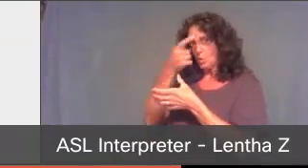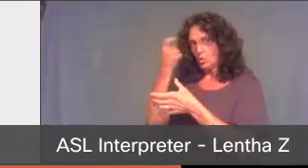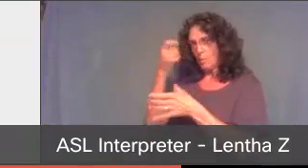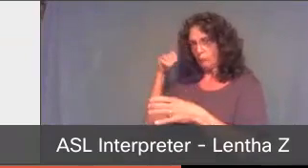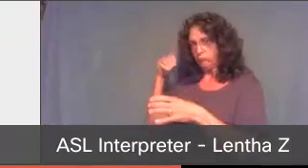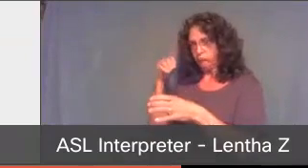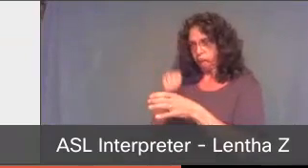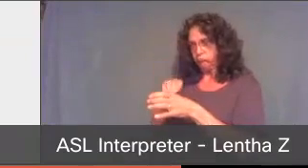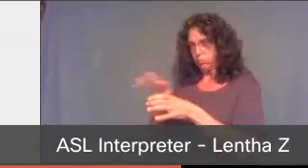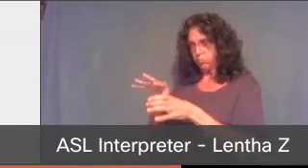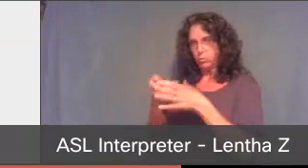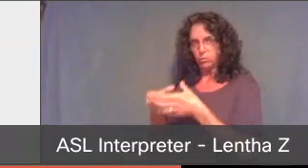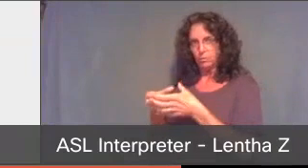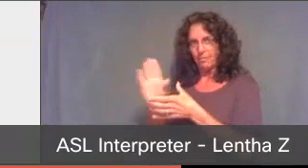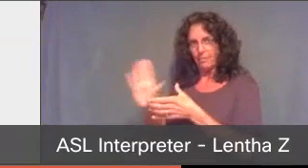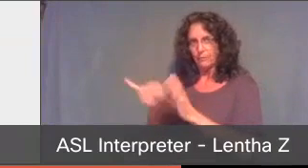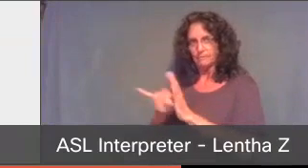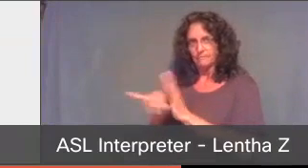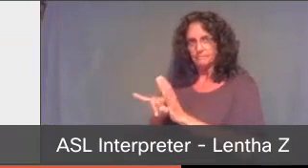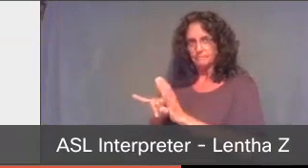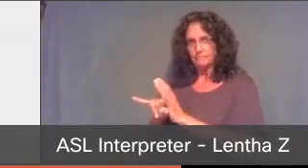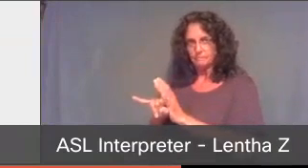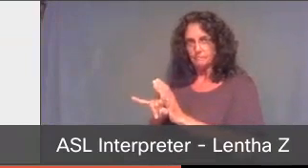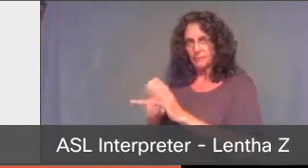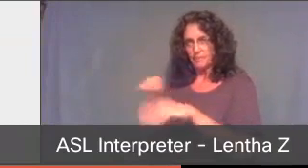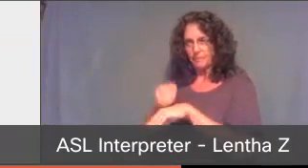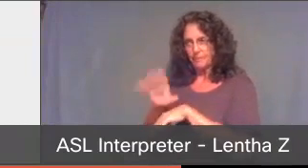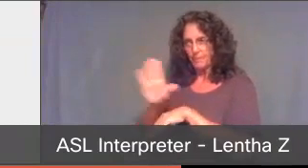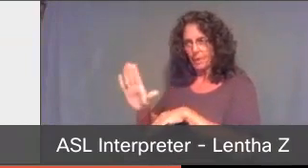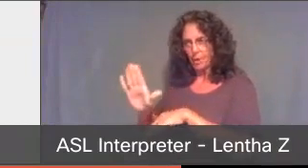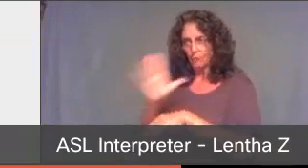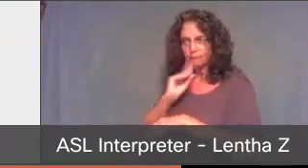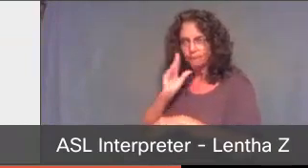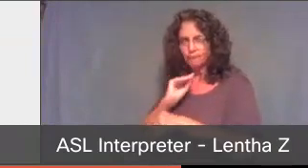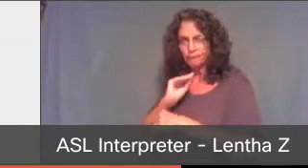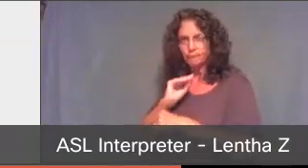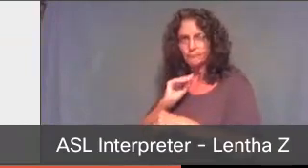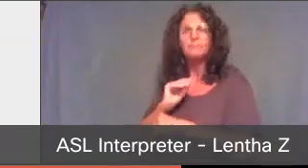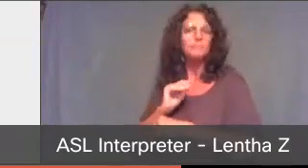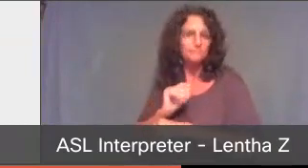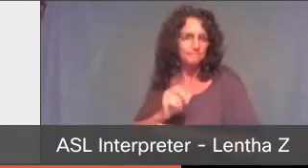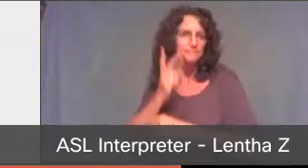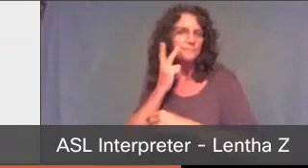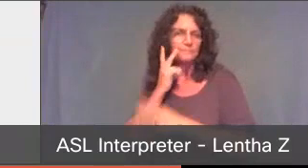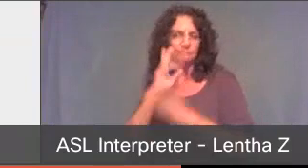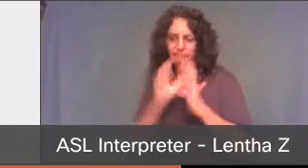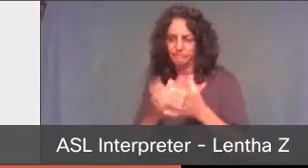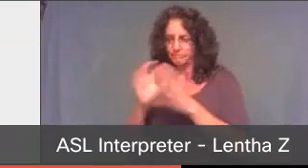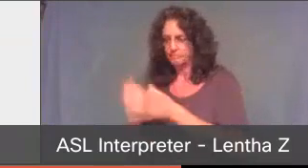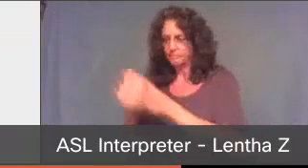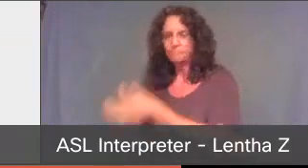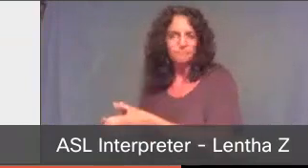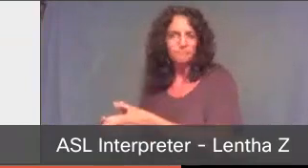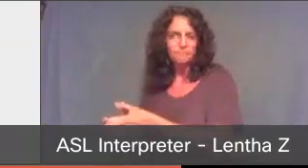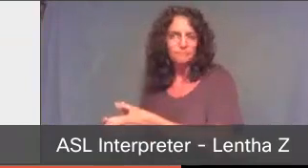entire group's identity or experience. And so we see that with lots of different groups. You can see that in the way